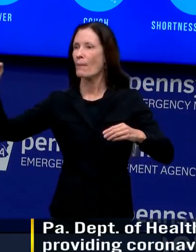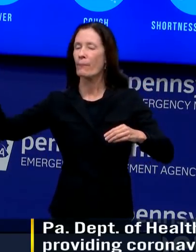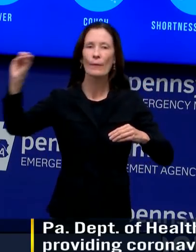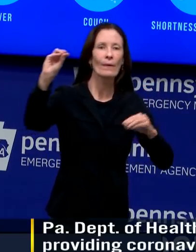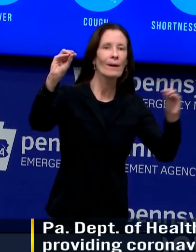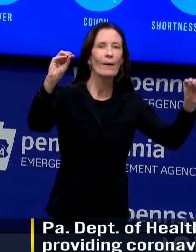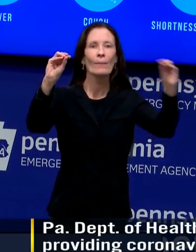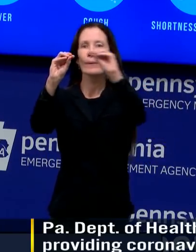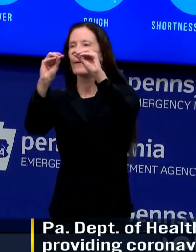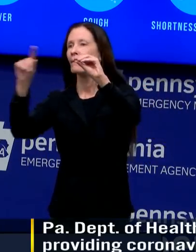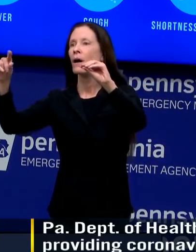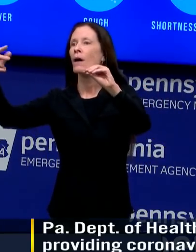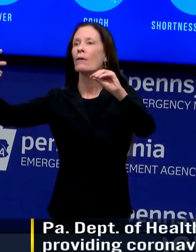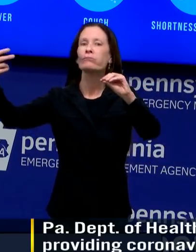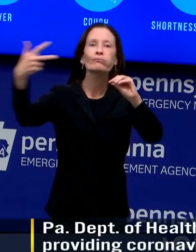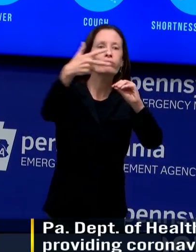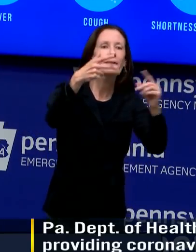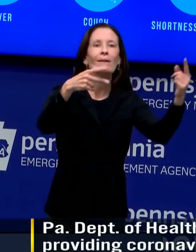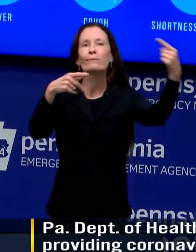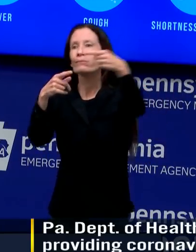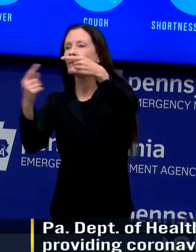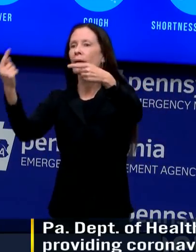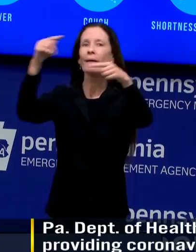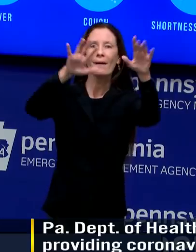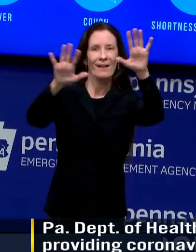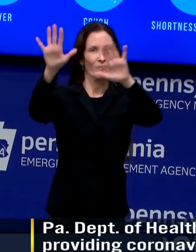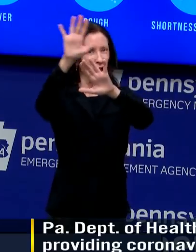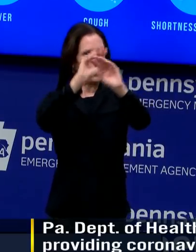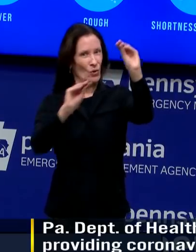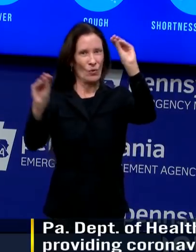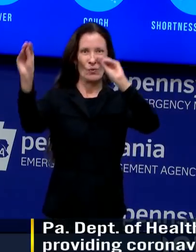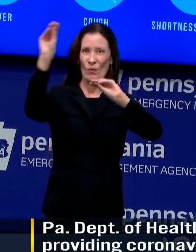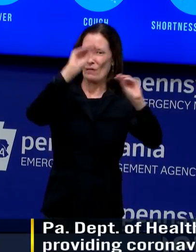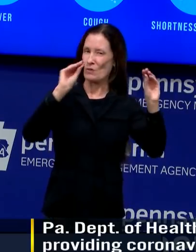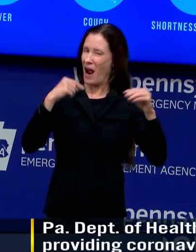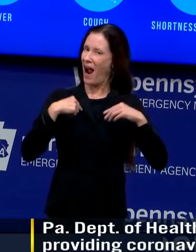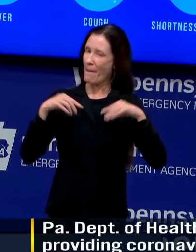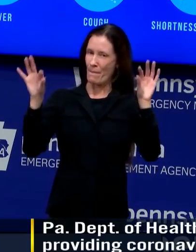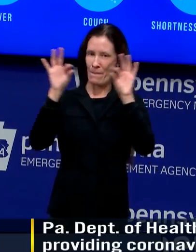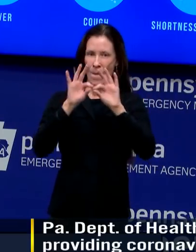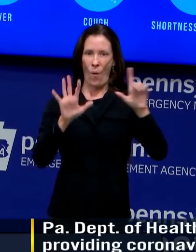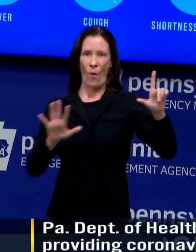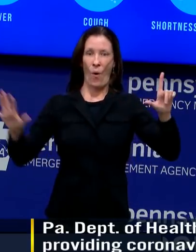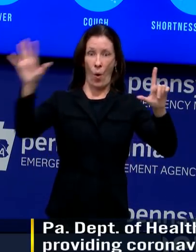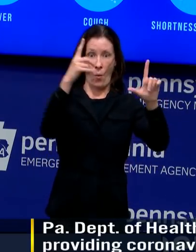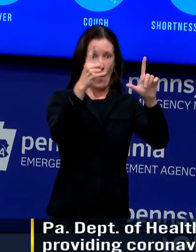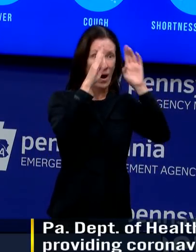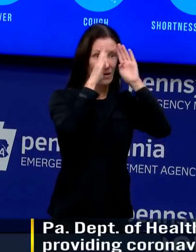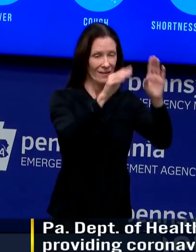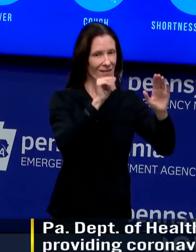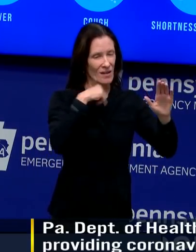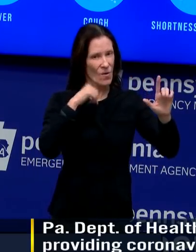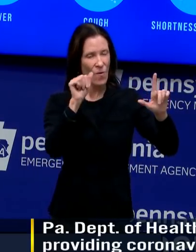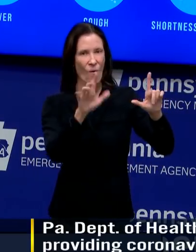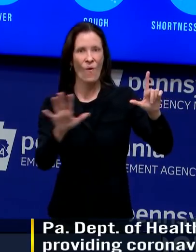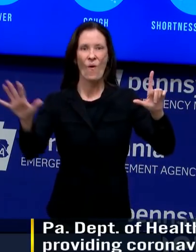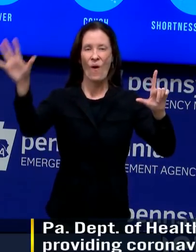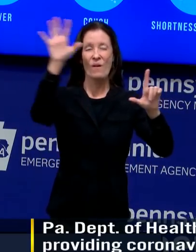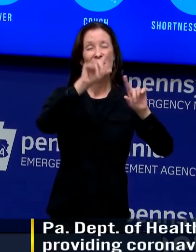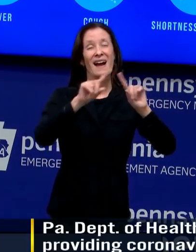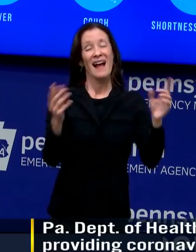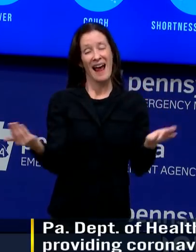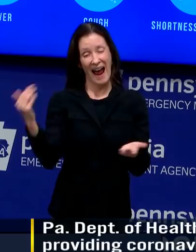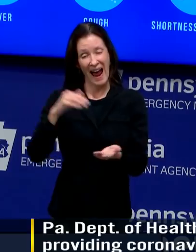perspective. Again, ultimately, the virus determines how we do this, how successful we are, what our timetable